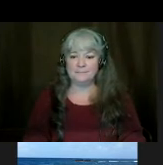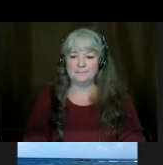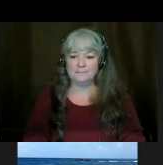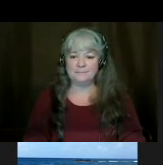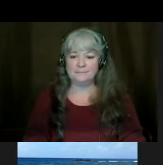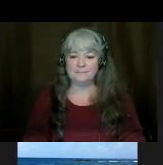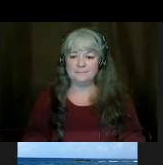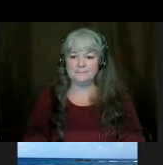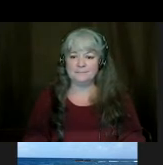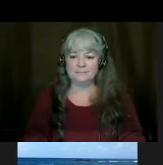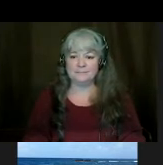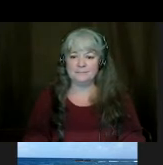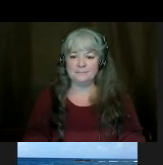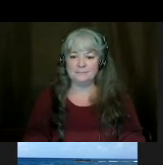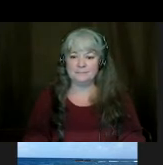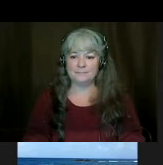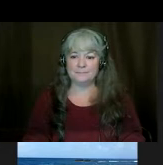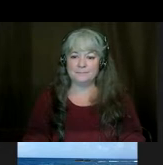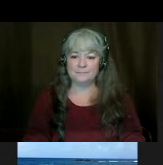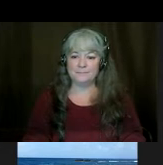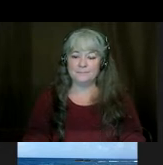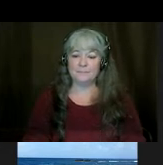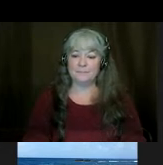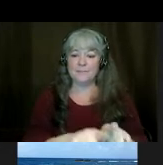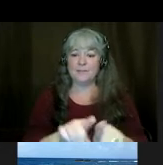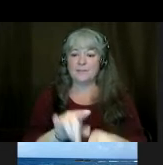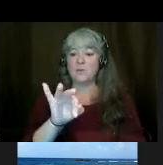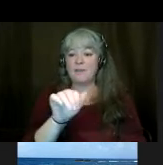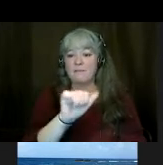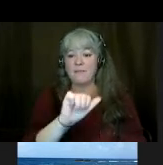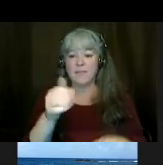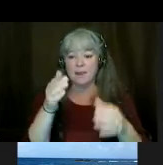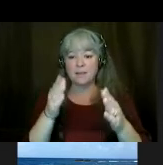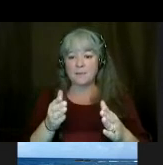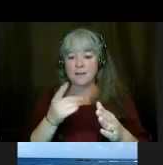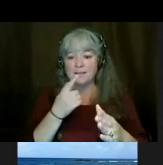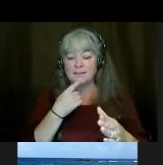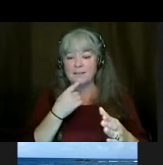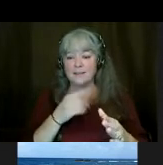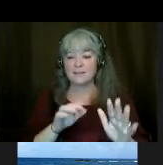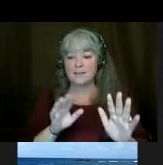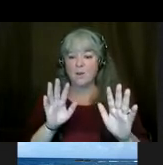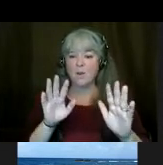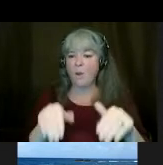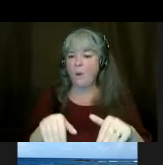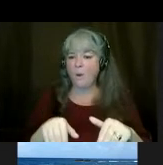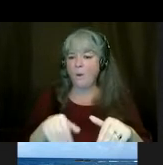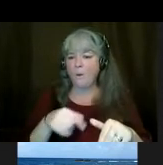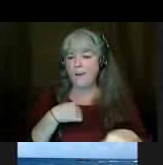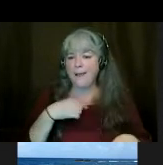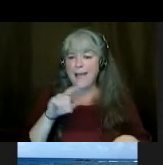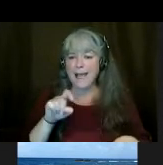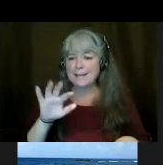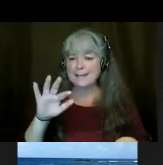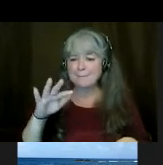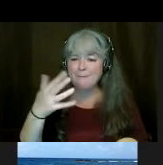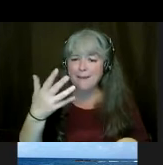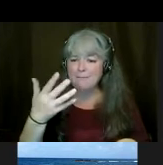don't, if anybody says, oh, I need